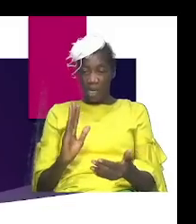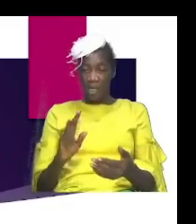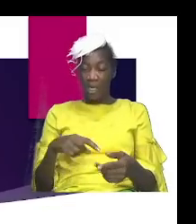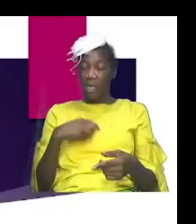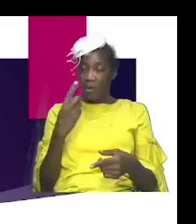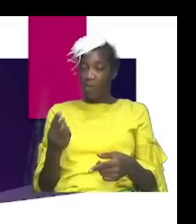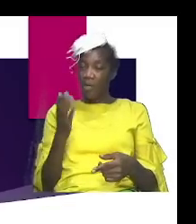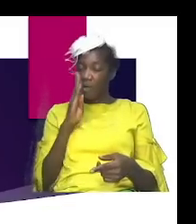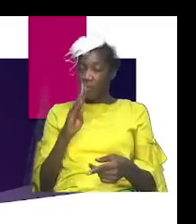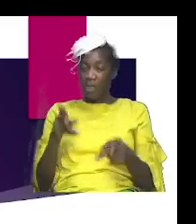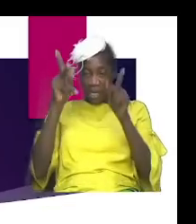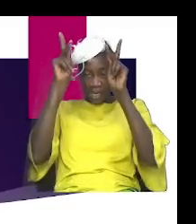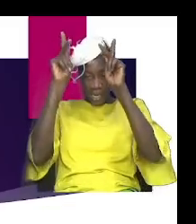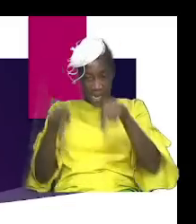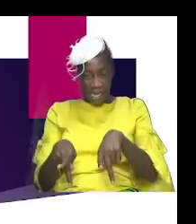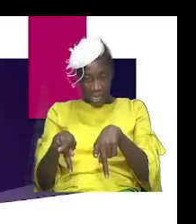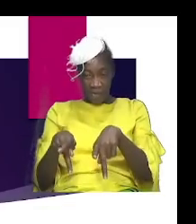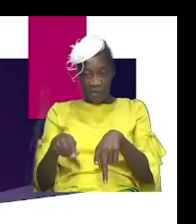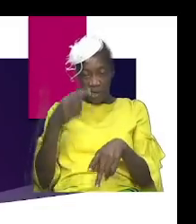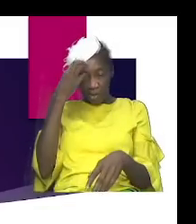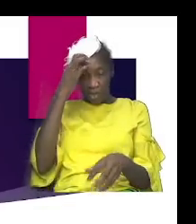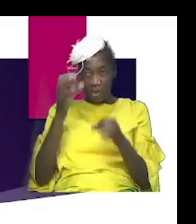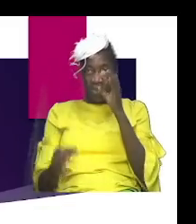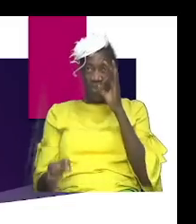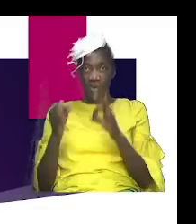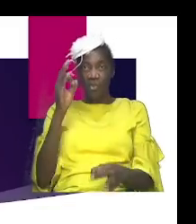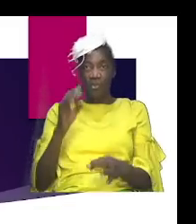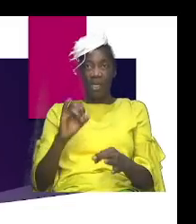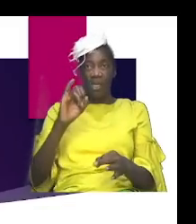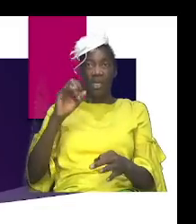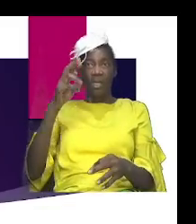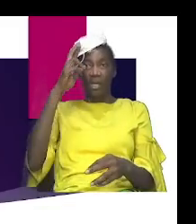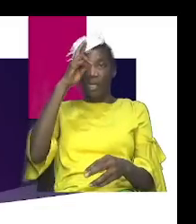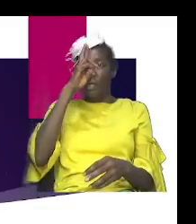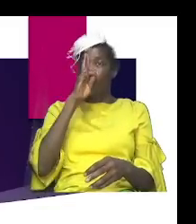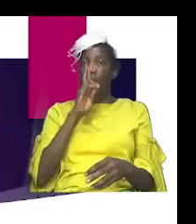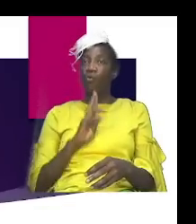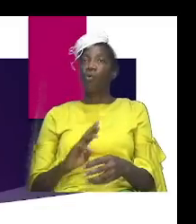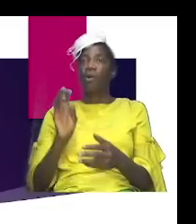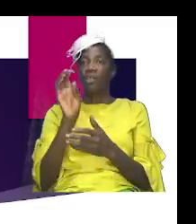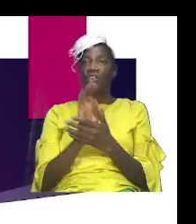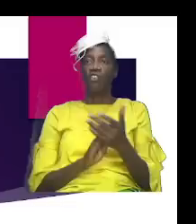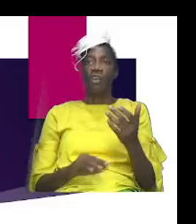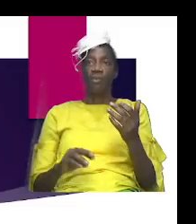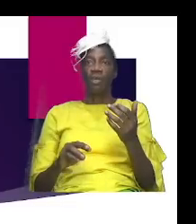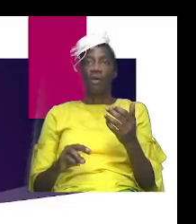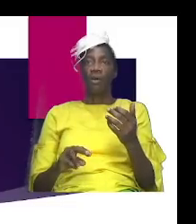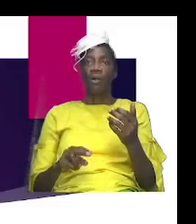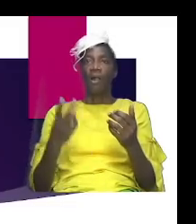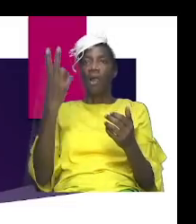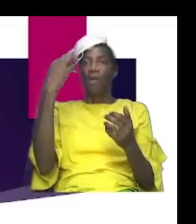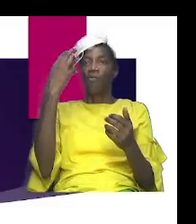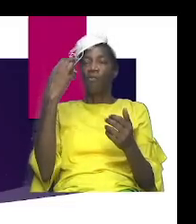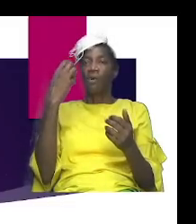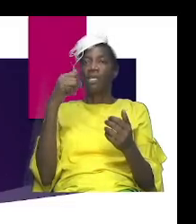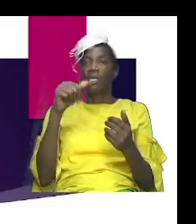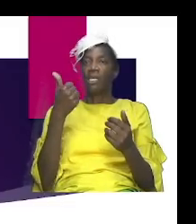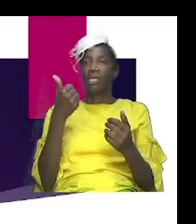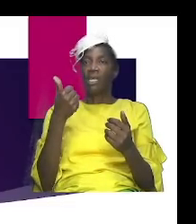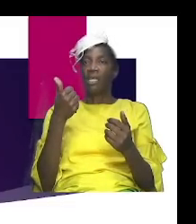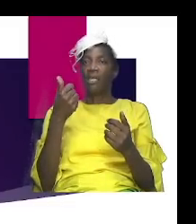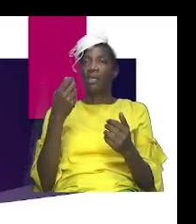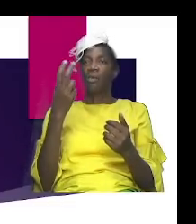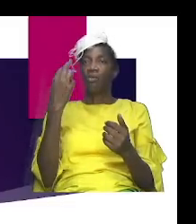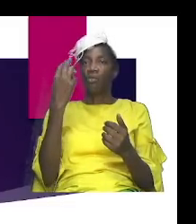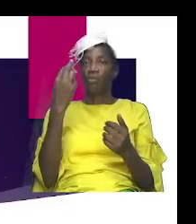an individual judgment. Romans chapter 14, verses 10 to 12